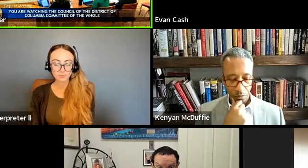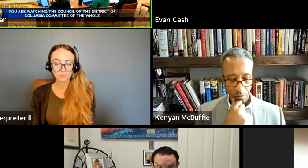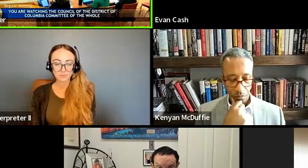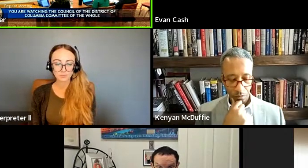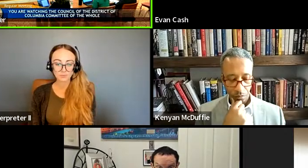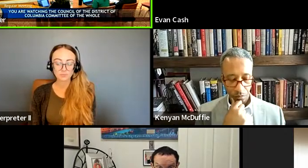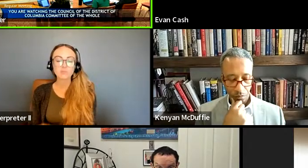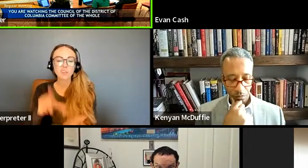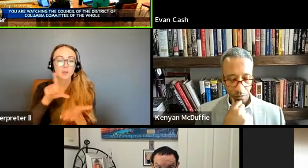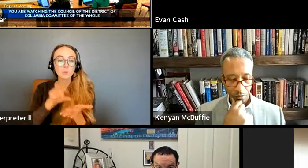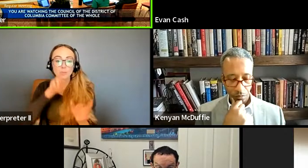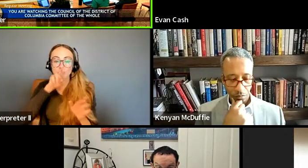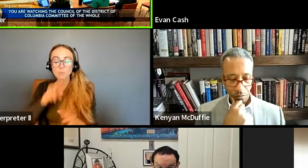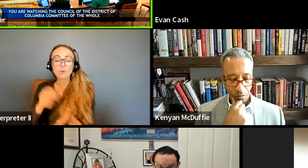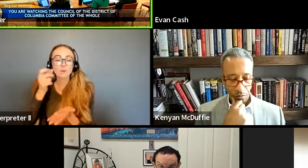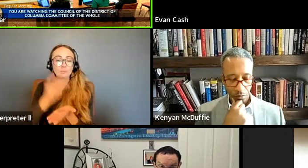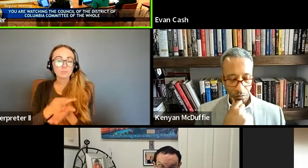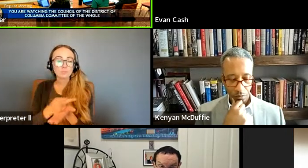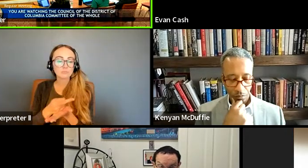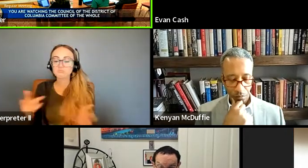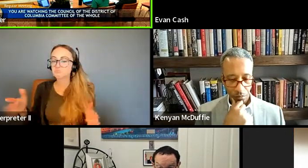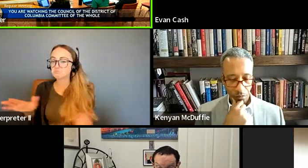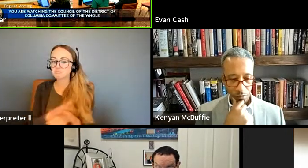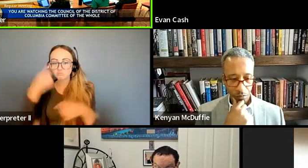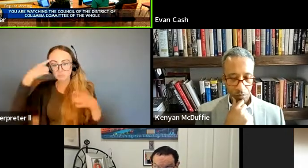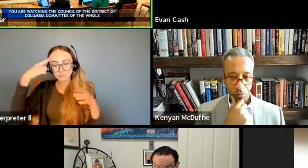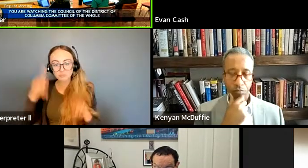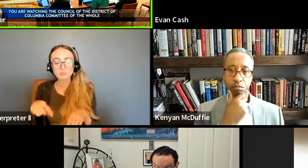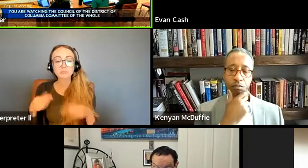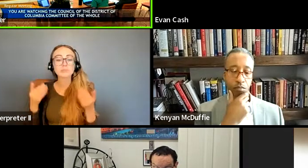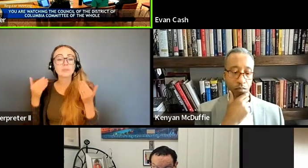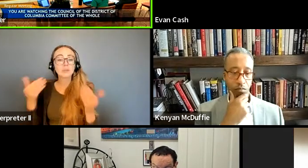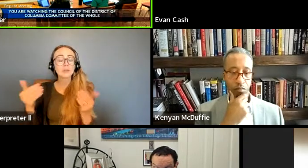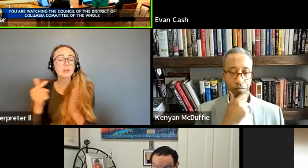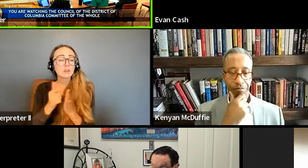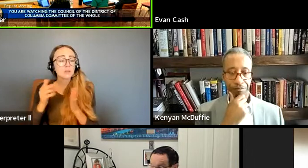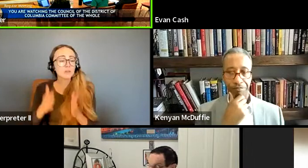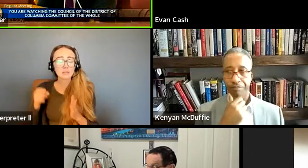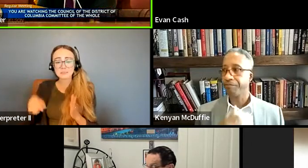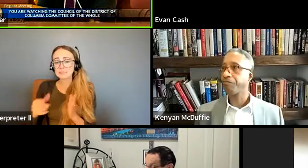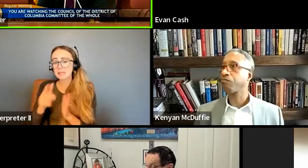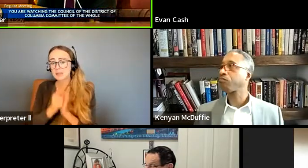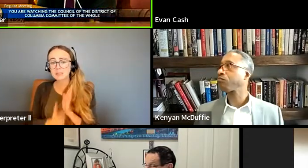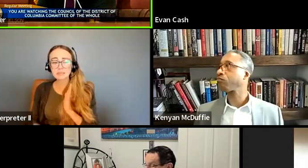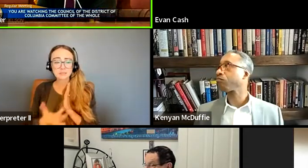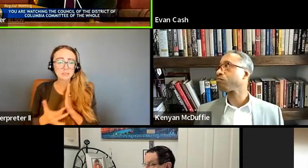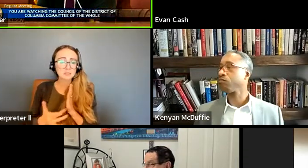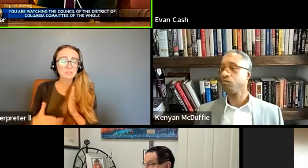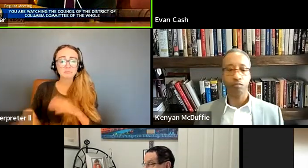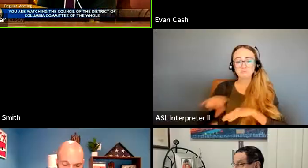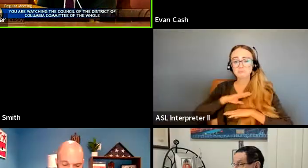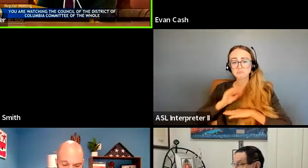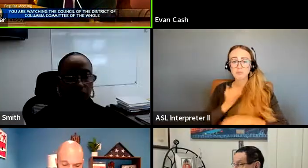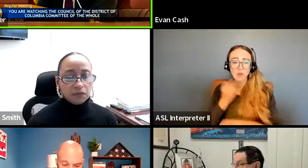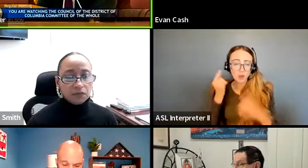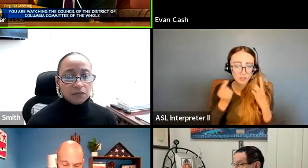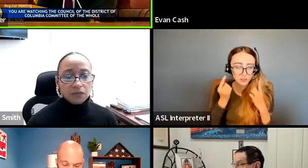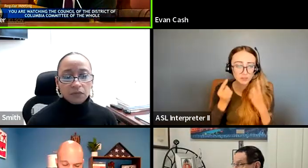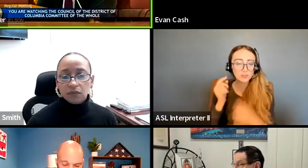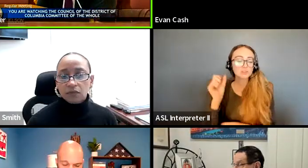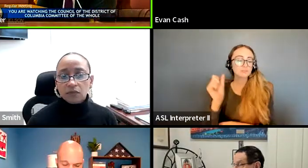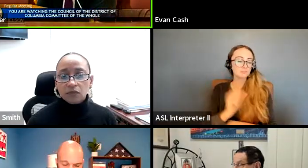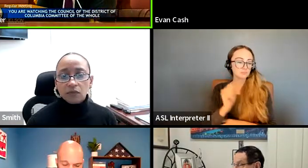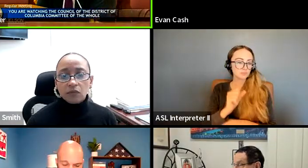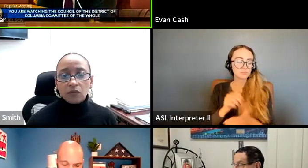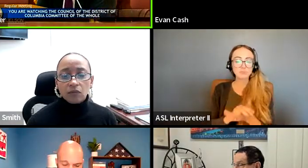The print and report are approved unanimously. Madam General Counsel, is the measure legally and technically sufficient for our consideration? Yes, it is.